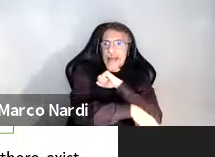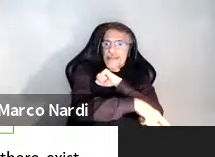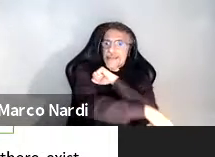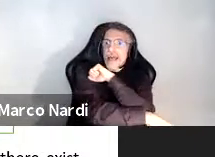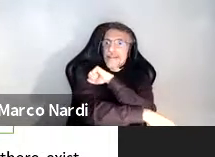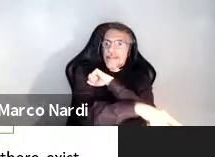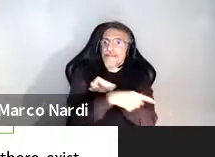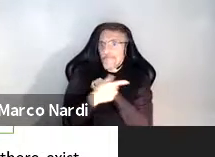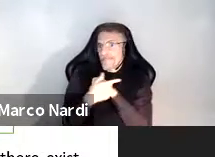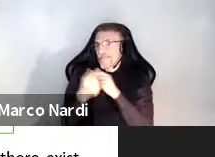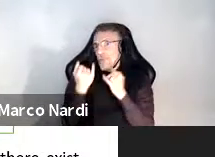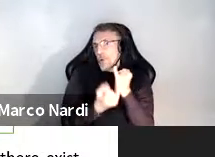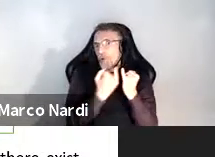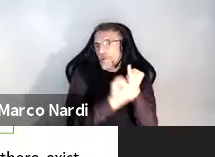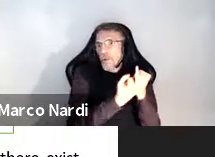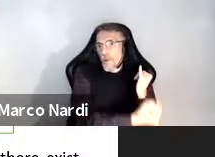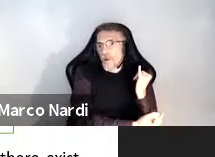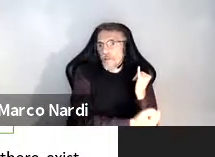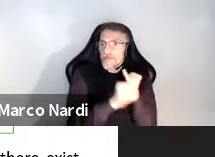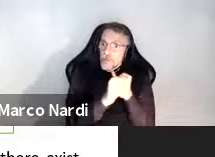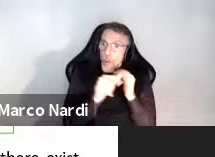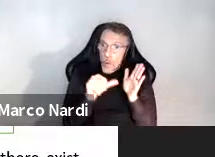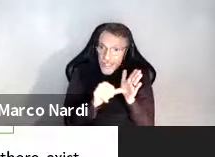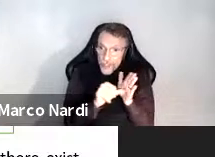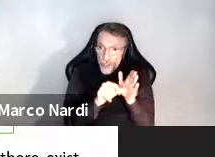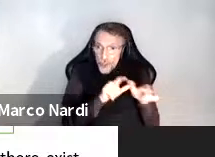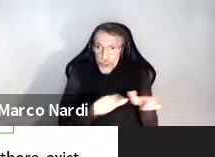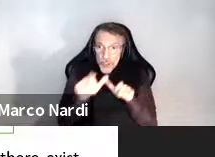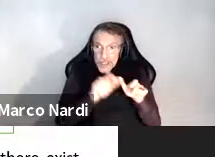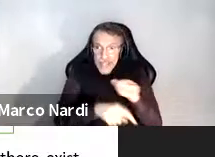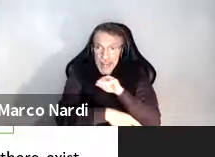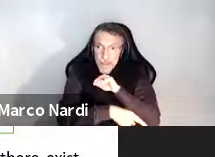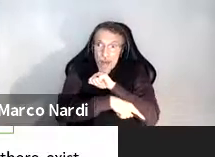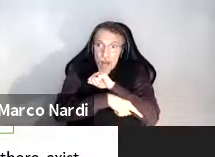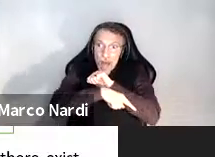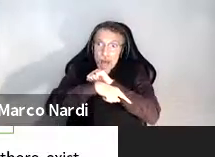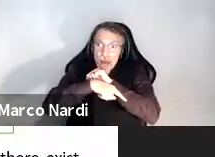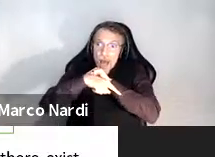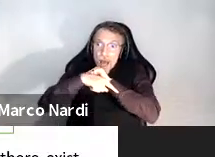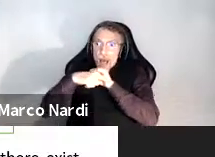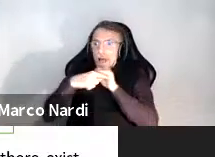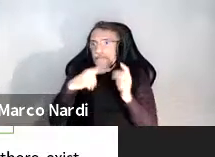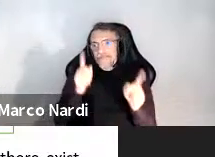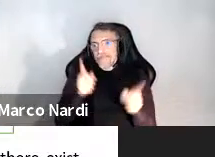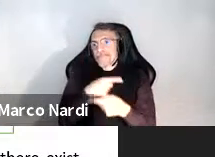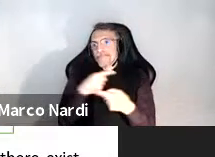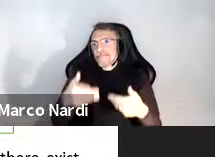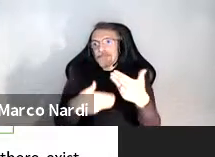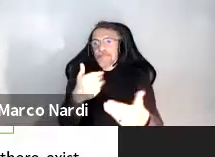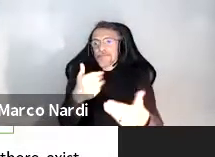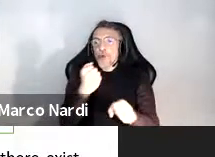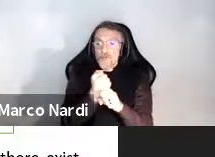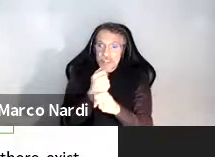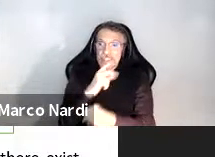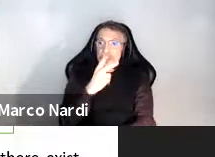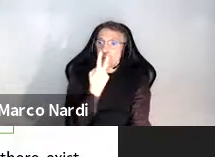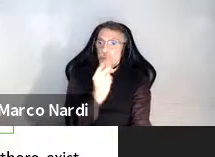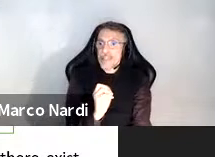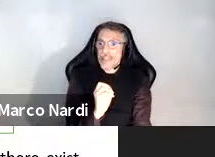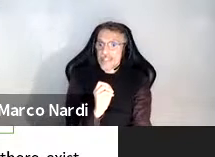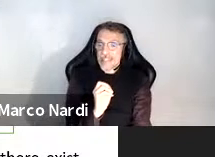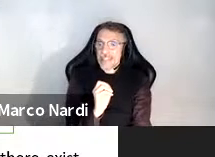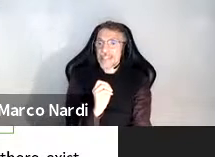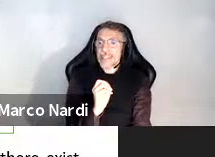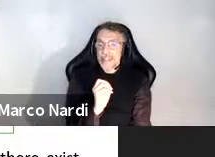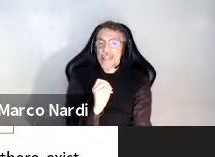and therefore the issue of debt sustainability will be of a big question. The G20 initiative, the China